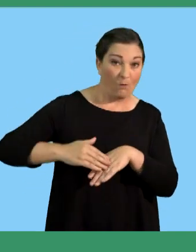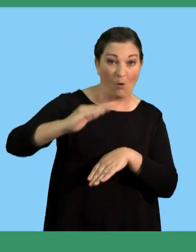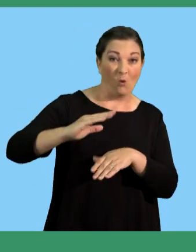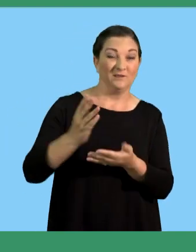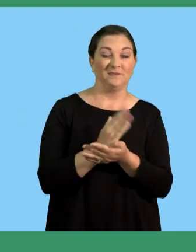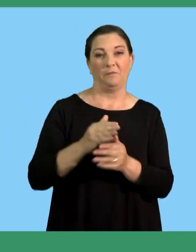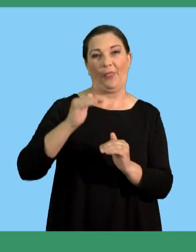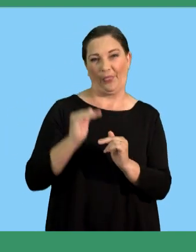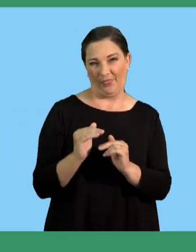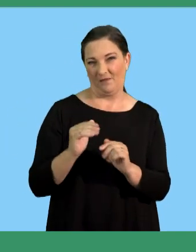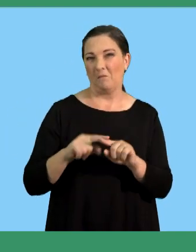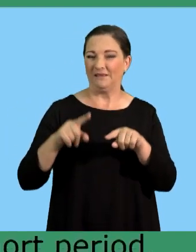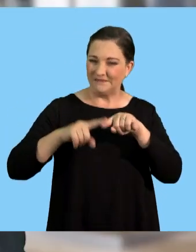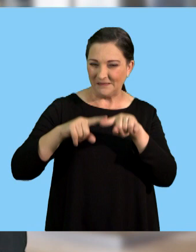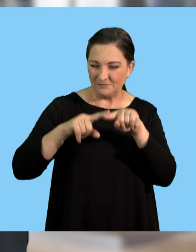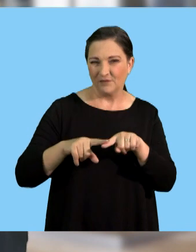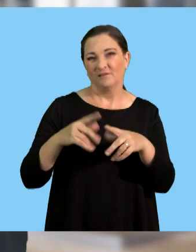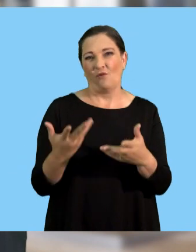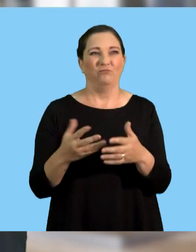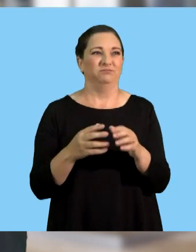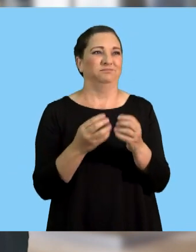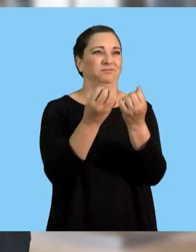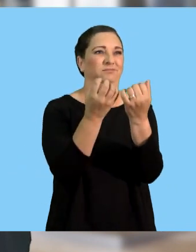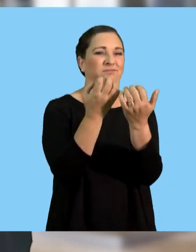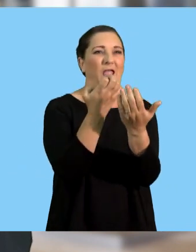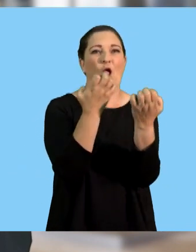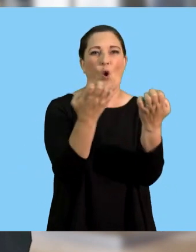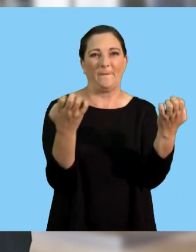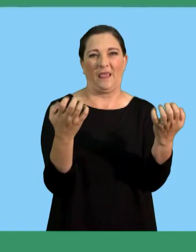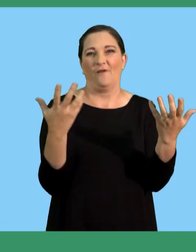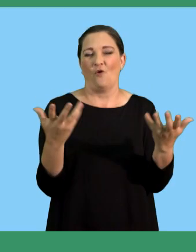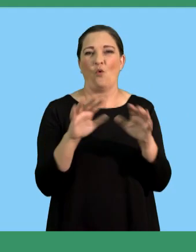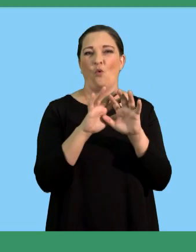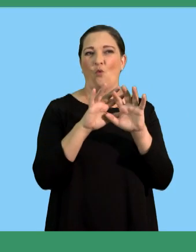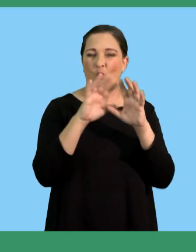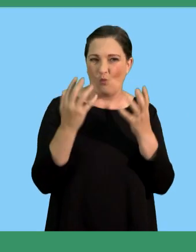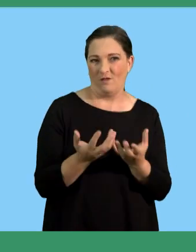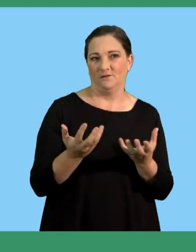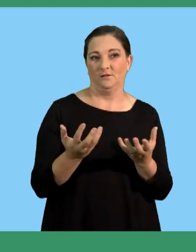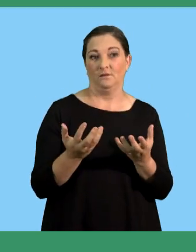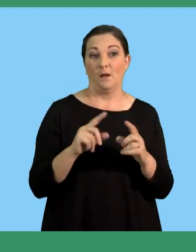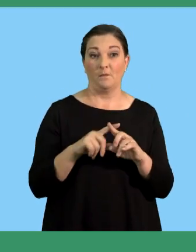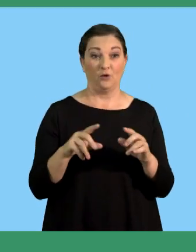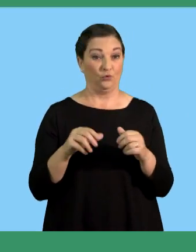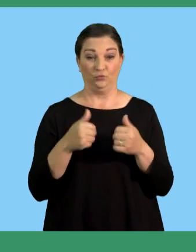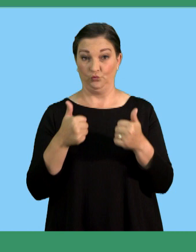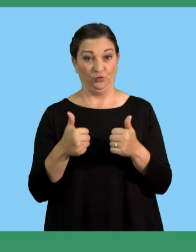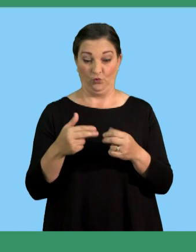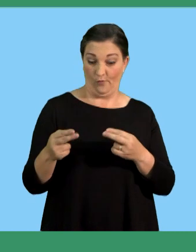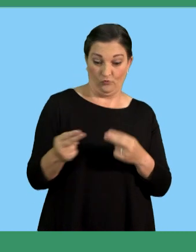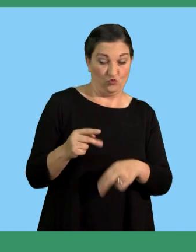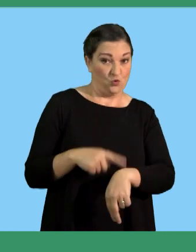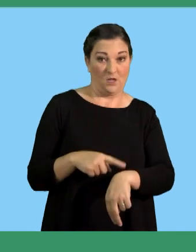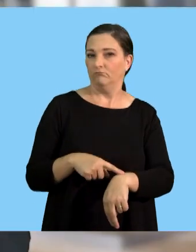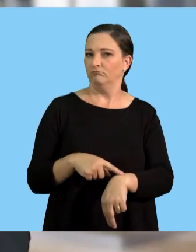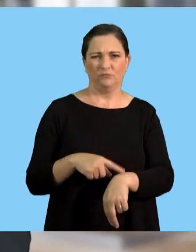sometimes it can make less, depending on the economic conditions. So it's not good for people who want to invest for a short period,